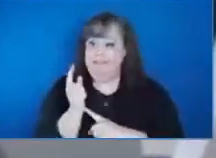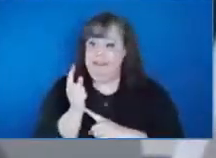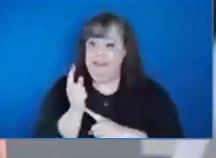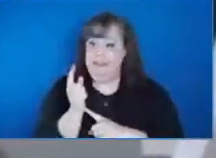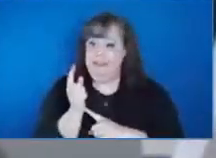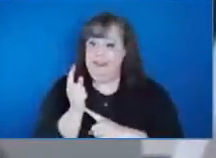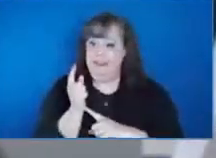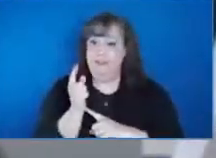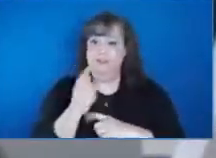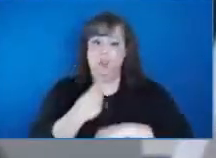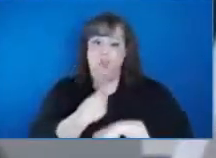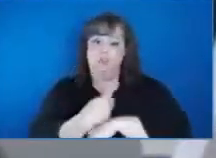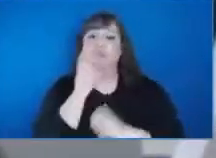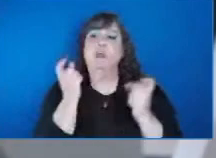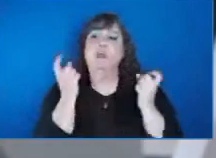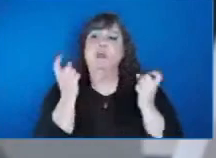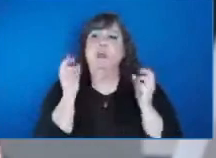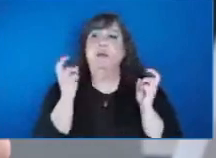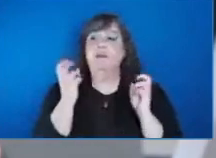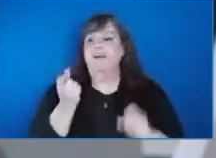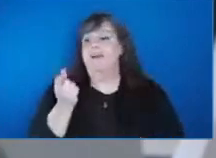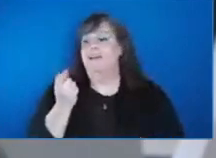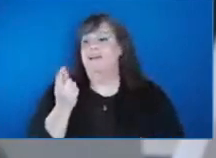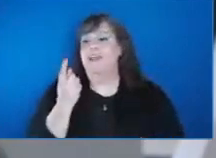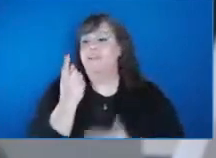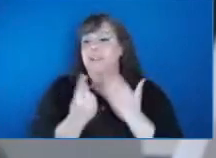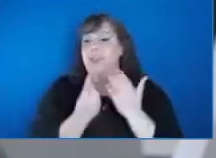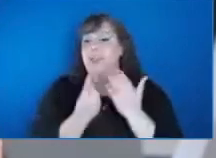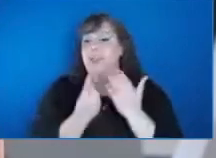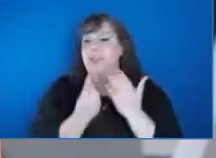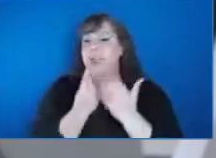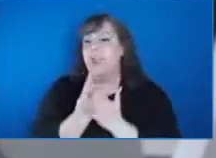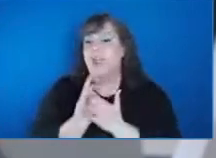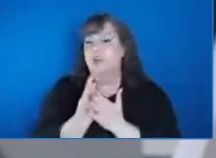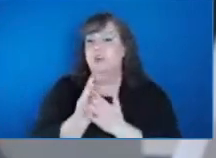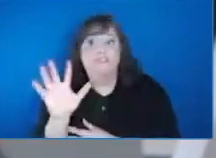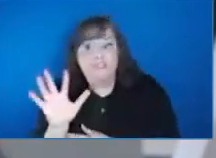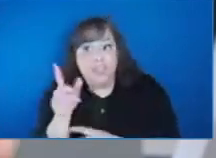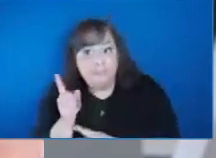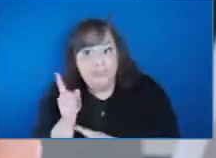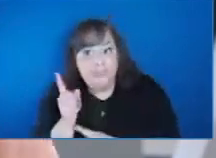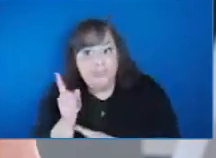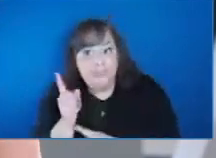like 11 hours and 45 minutes going forward. But we're not really sure. Could be less, could be more.